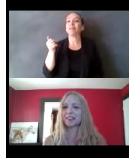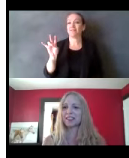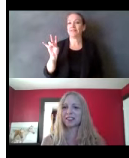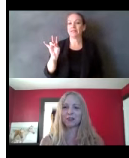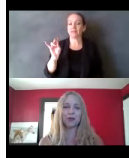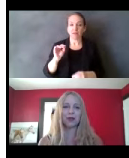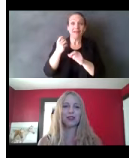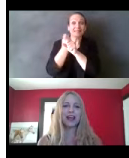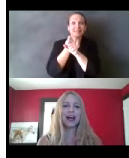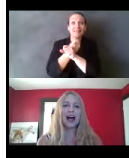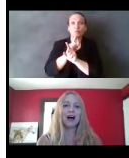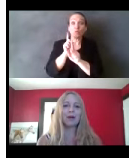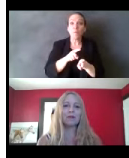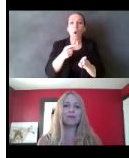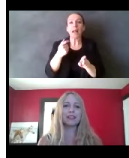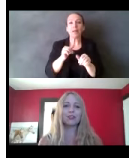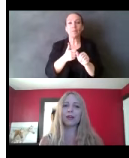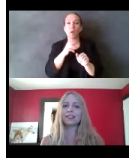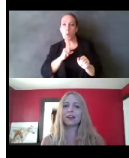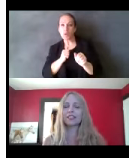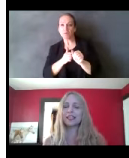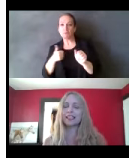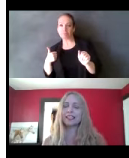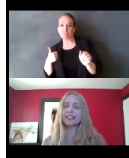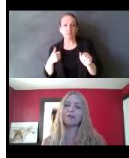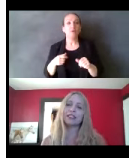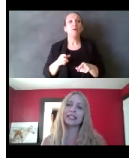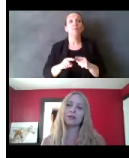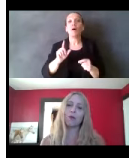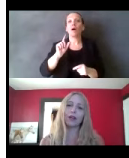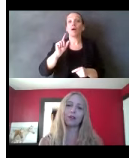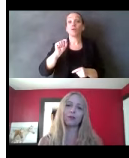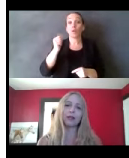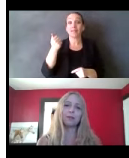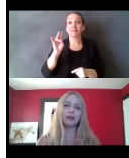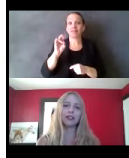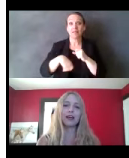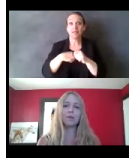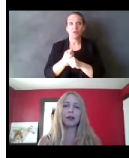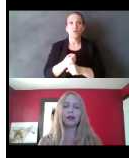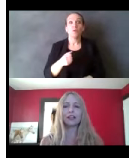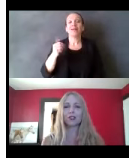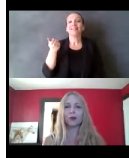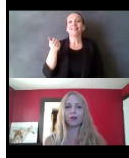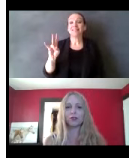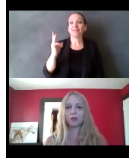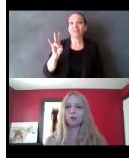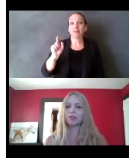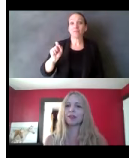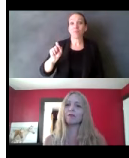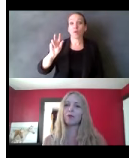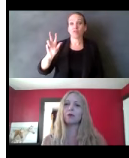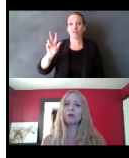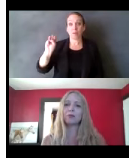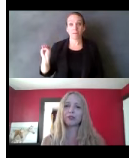the statistical world. But in 2017, 17.3 million American adults, which